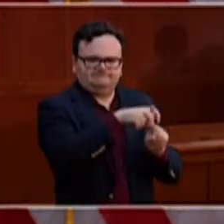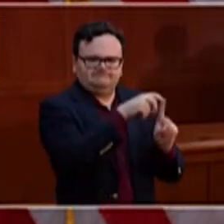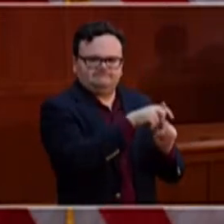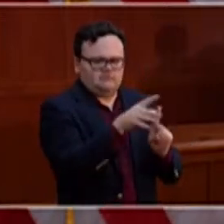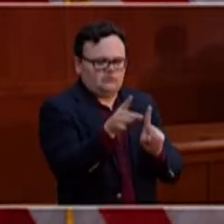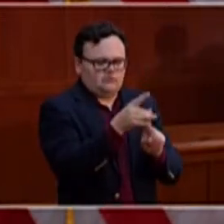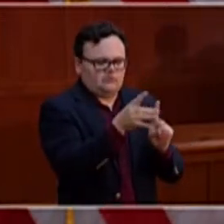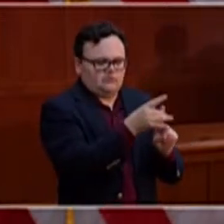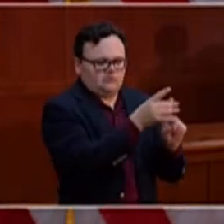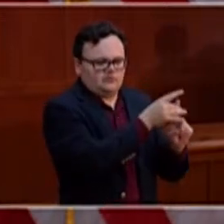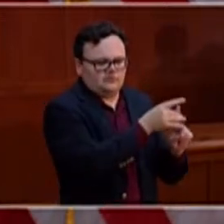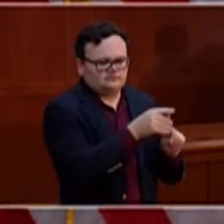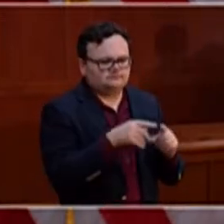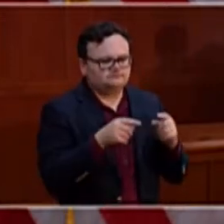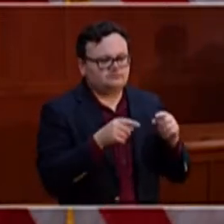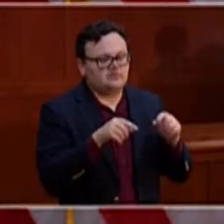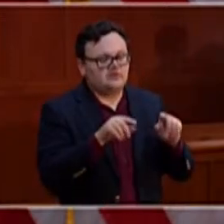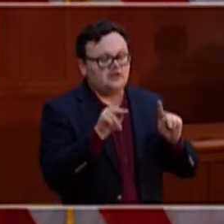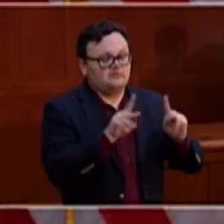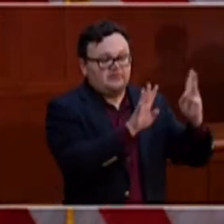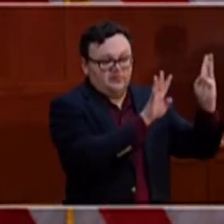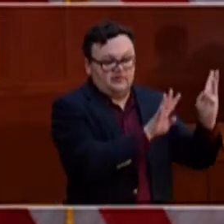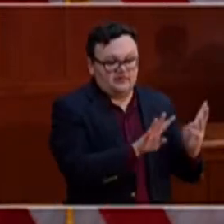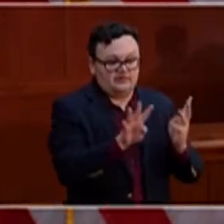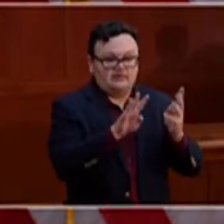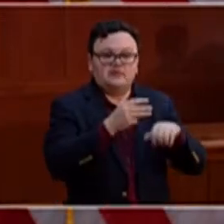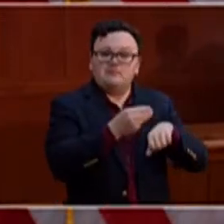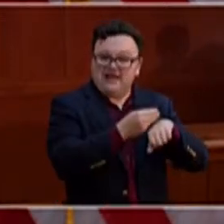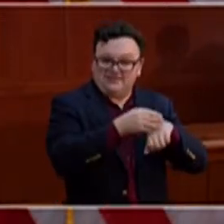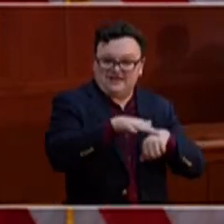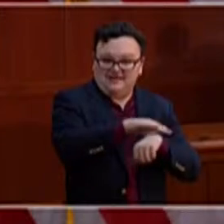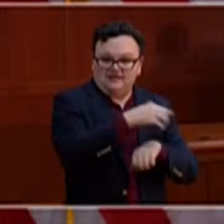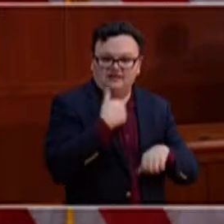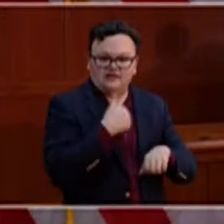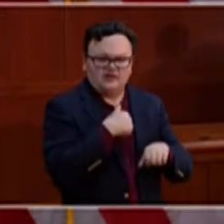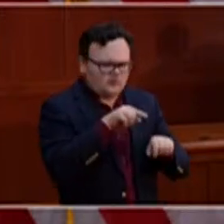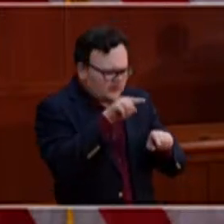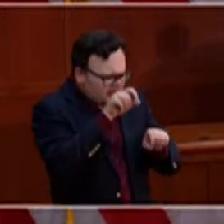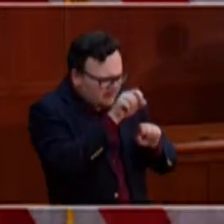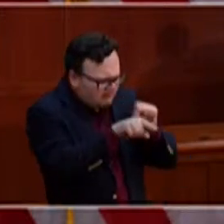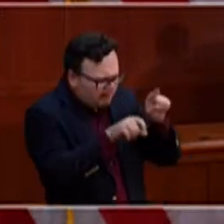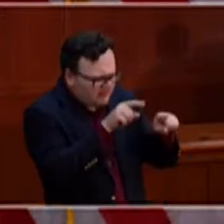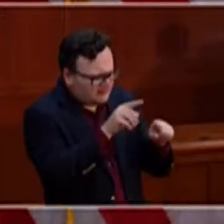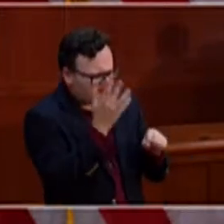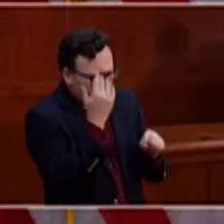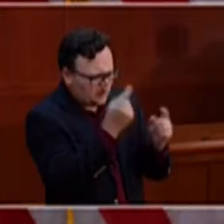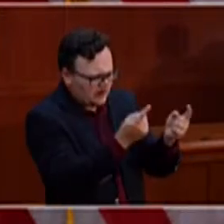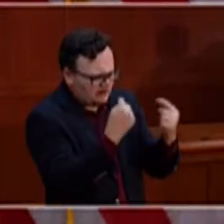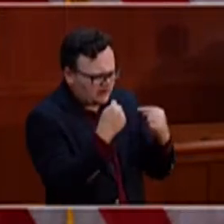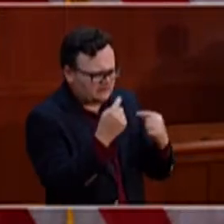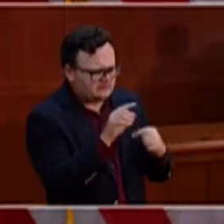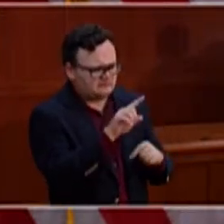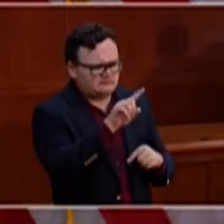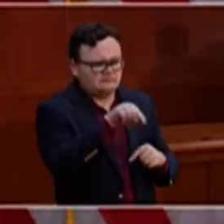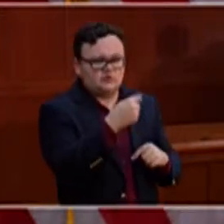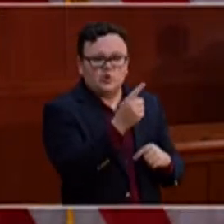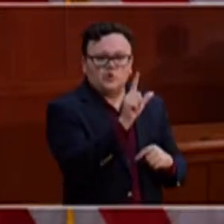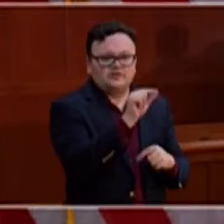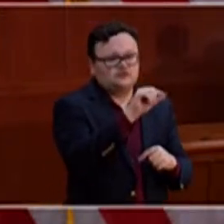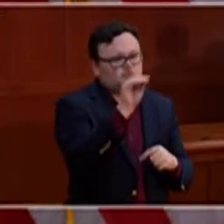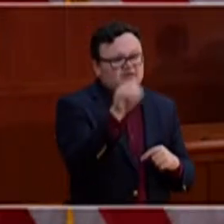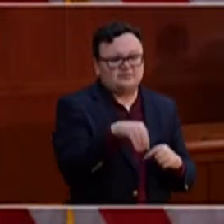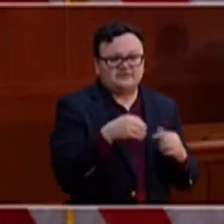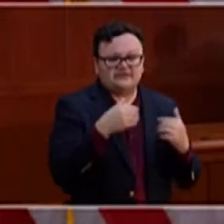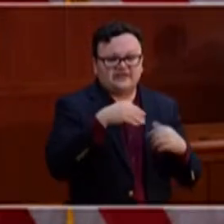the line, kind of, why are you here? You have symptoms. And only 20% had symptoms. Some were going because their employer wanted them to